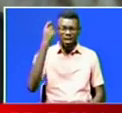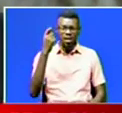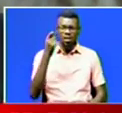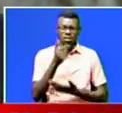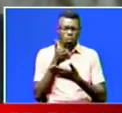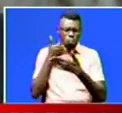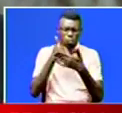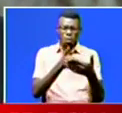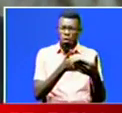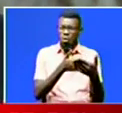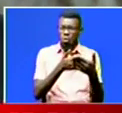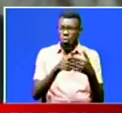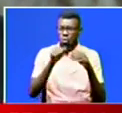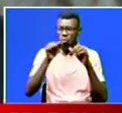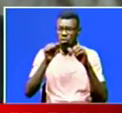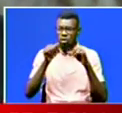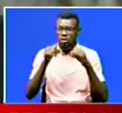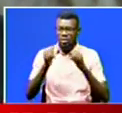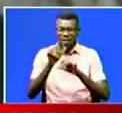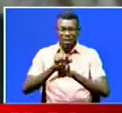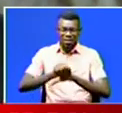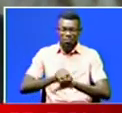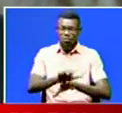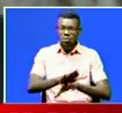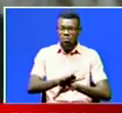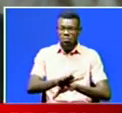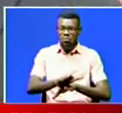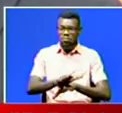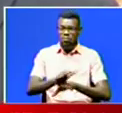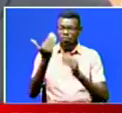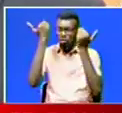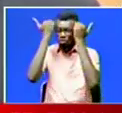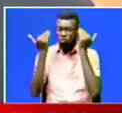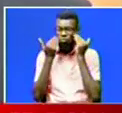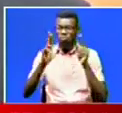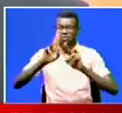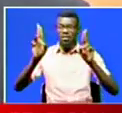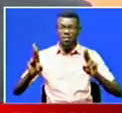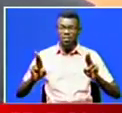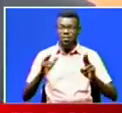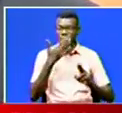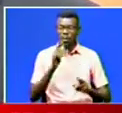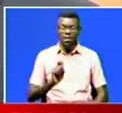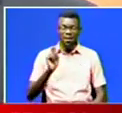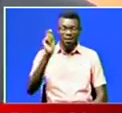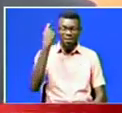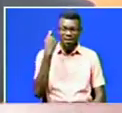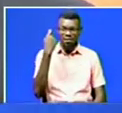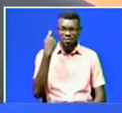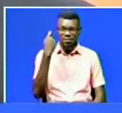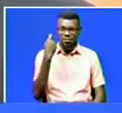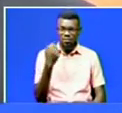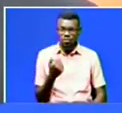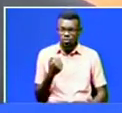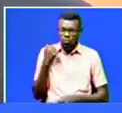even trying to influence the decision of the maritime court. Kenya must now step up its